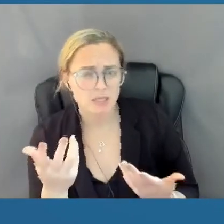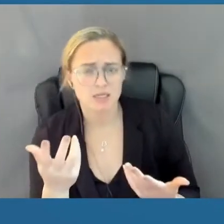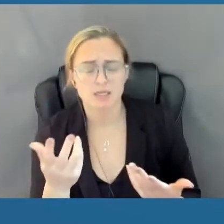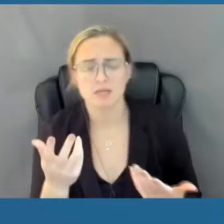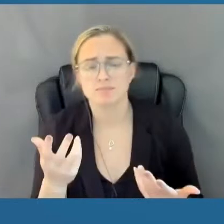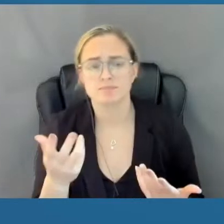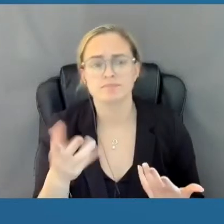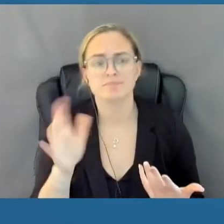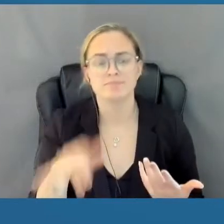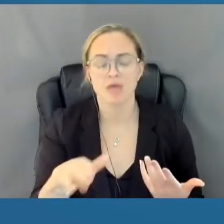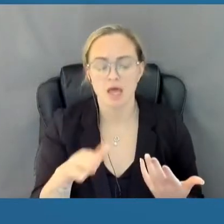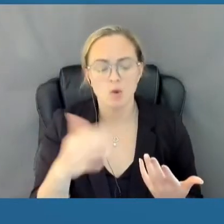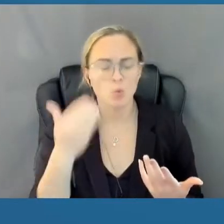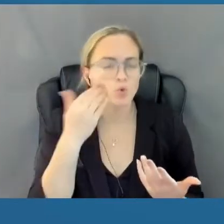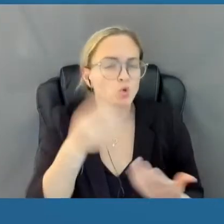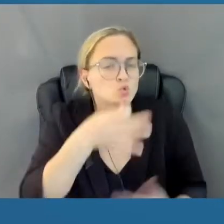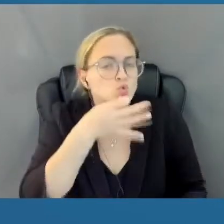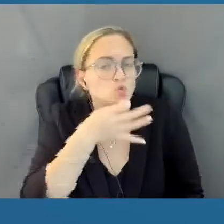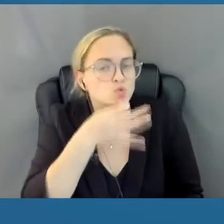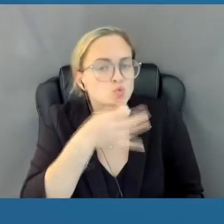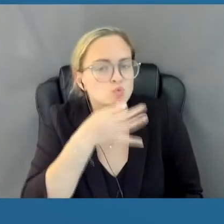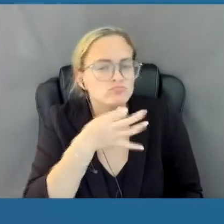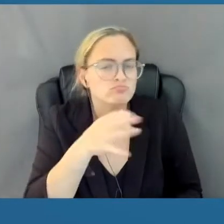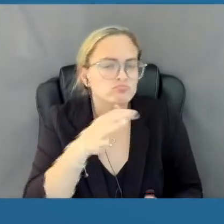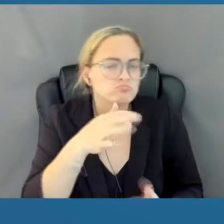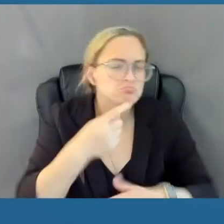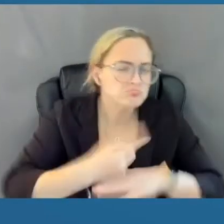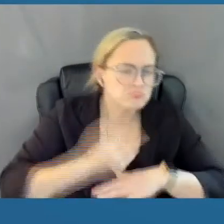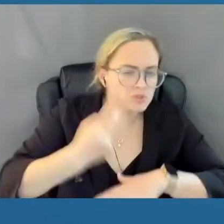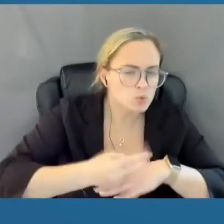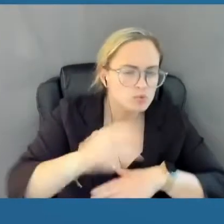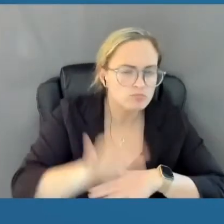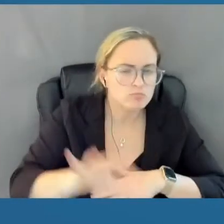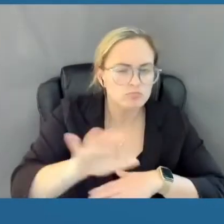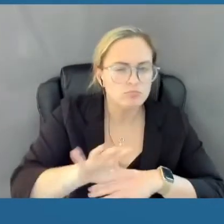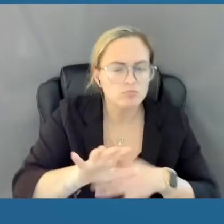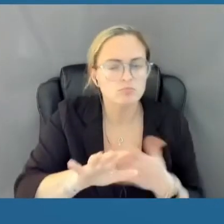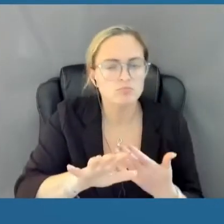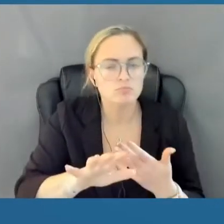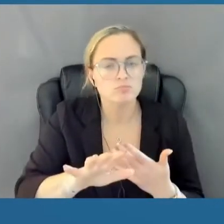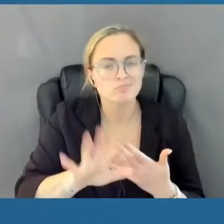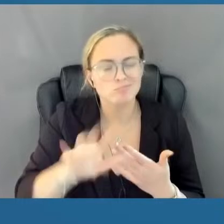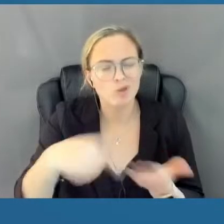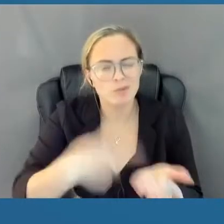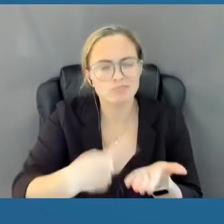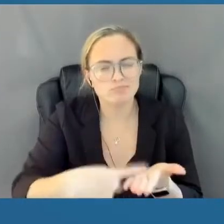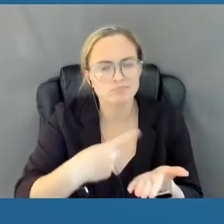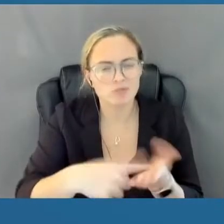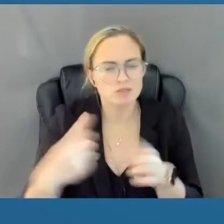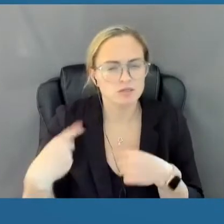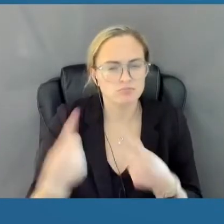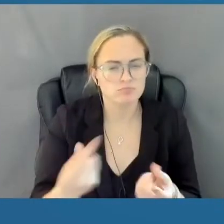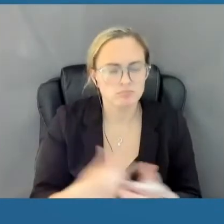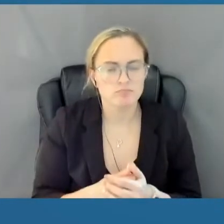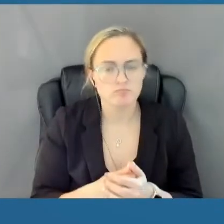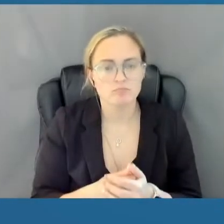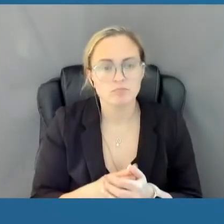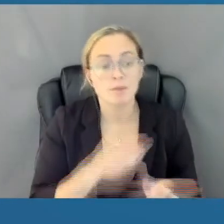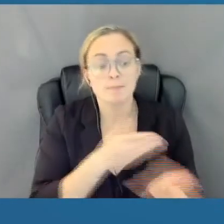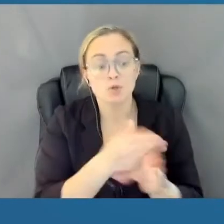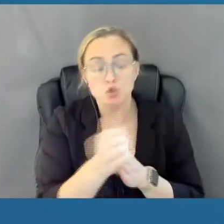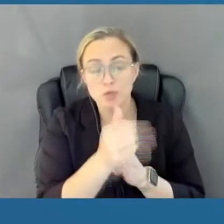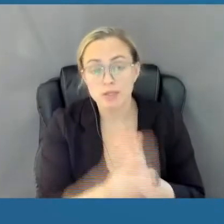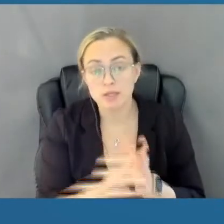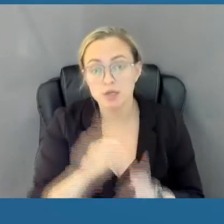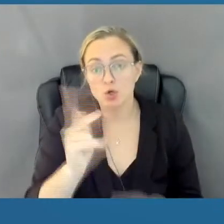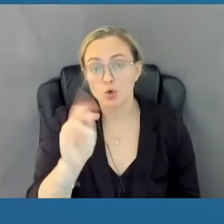That will be known very soon, over the next day or so. That has been a subject of conversation. I know the Majority Leader, Crystal Peoples-Stokes,